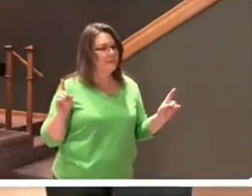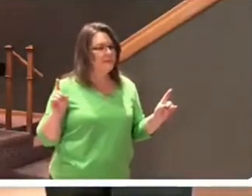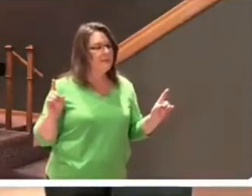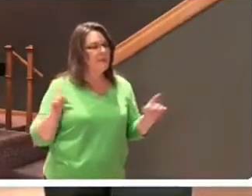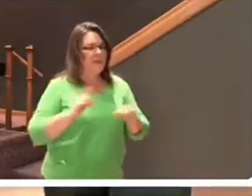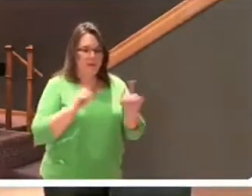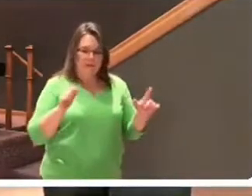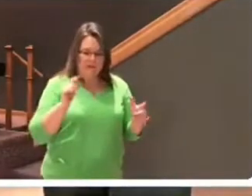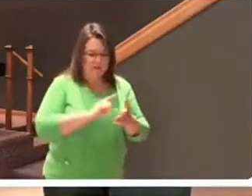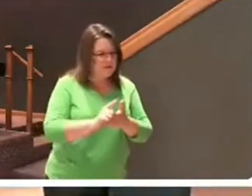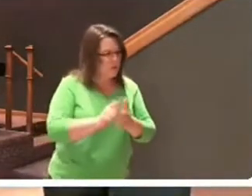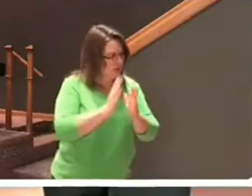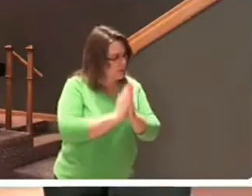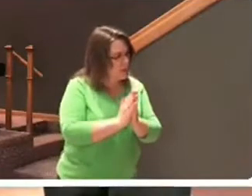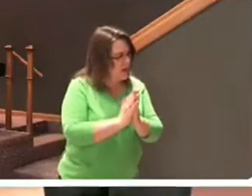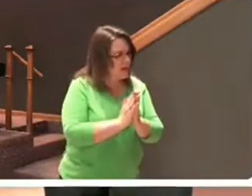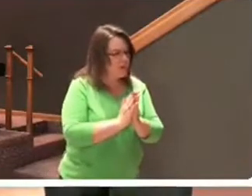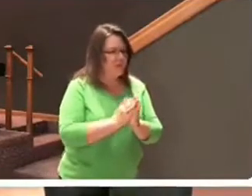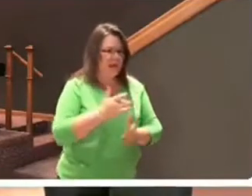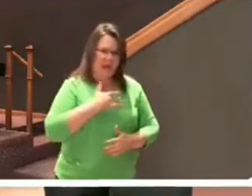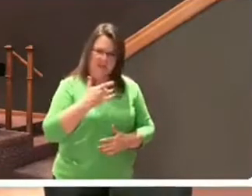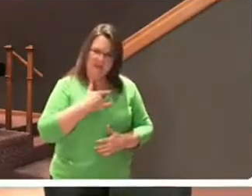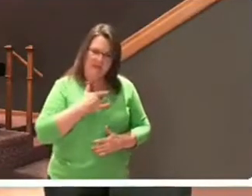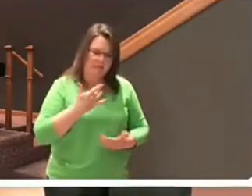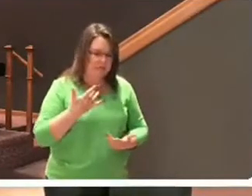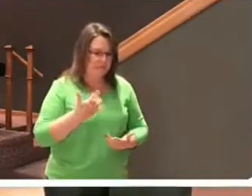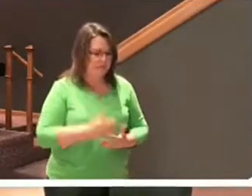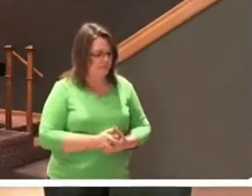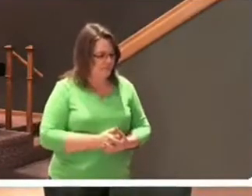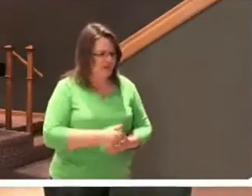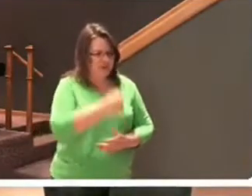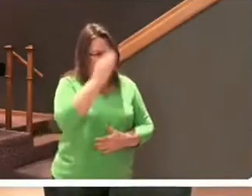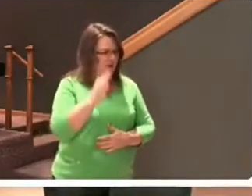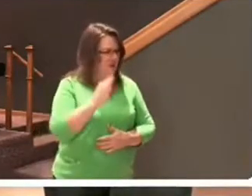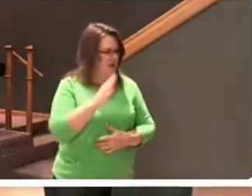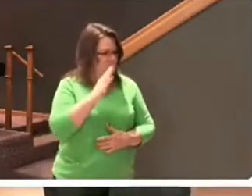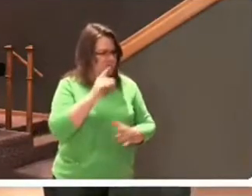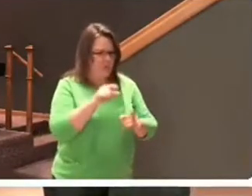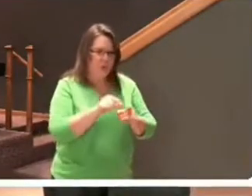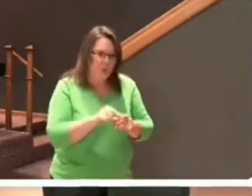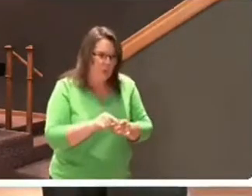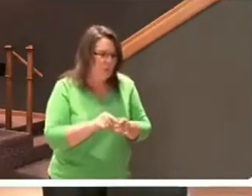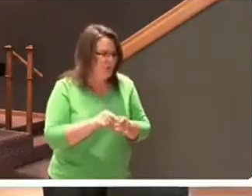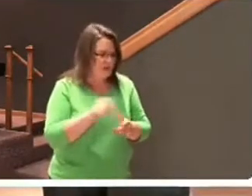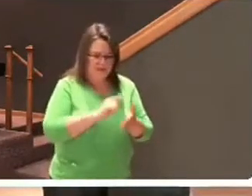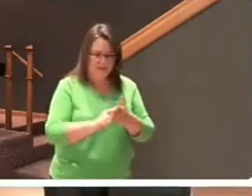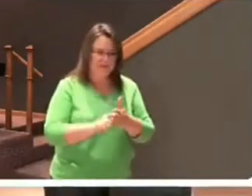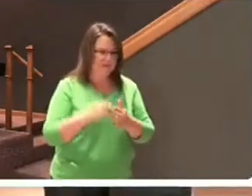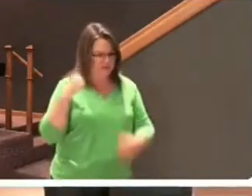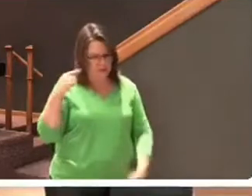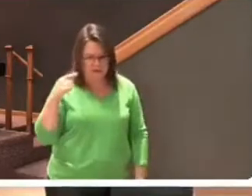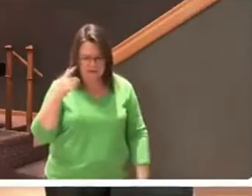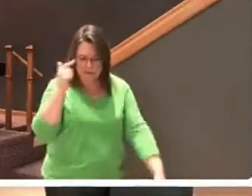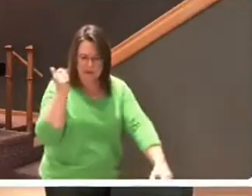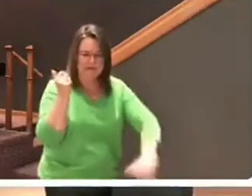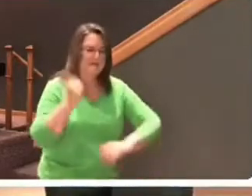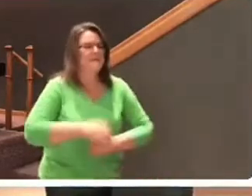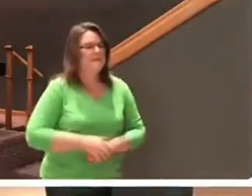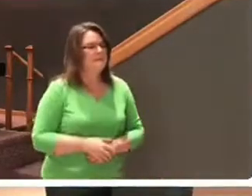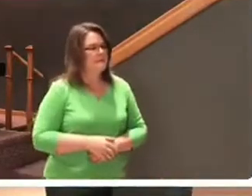But at this week at prayer, I felt like God just spoke a word, and this week has been crazy because